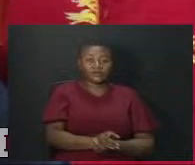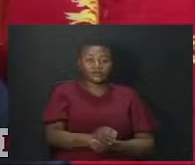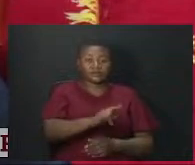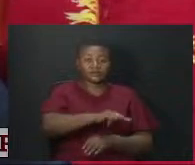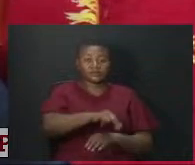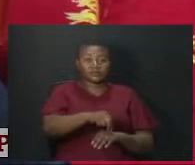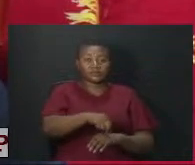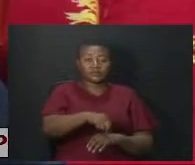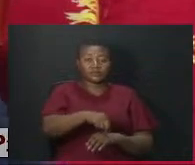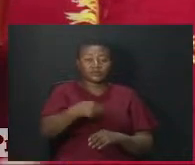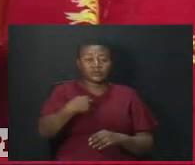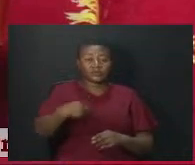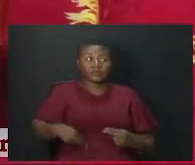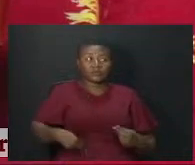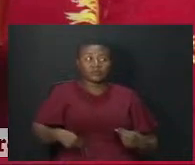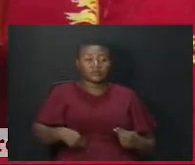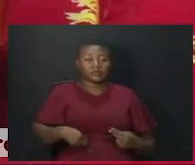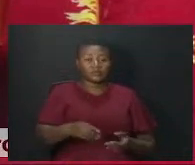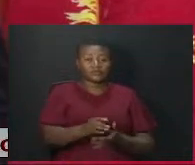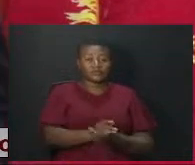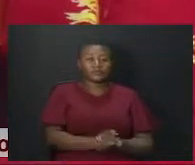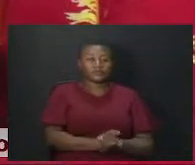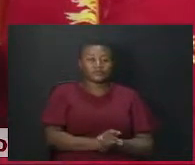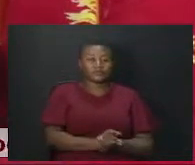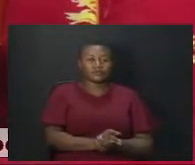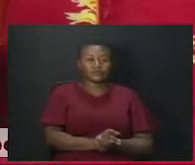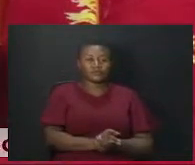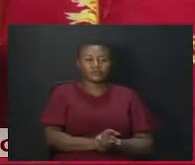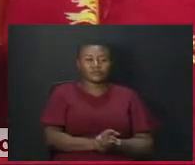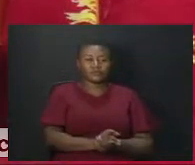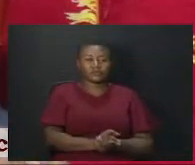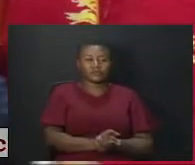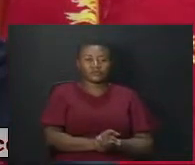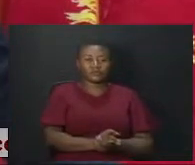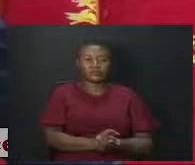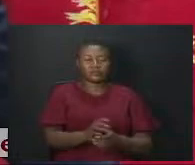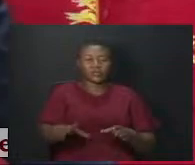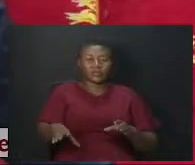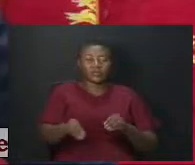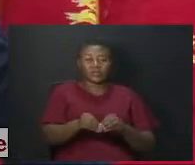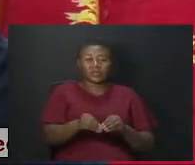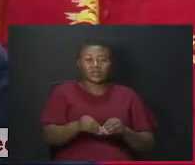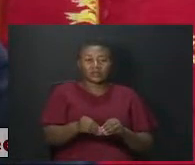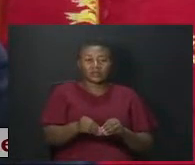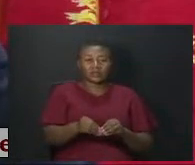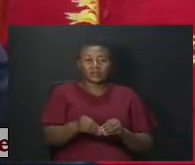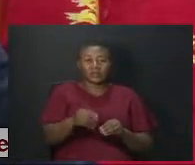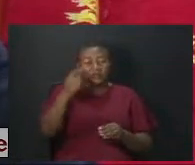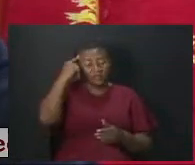Insurance levy of 2.5%, and the COVID levy are well added to the base for a final